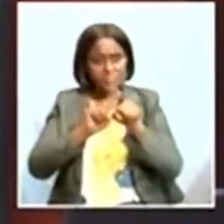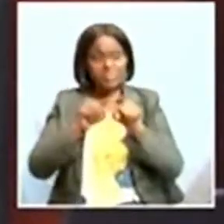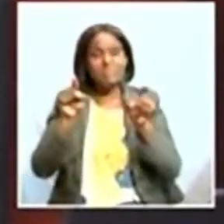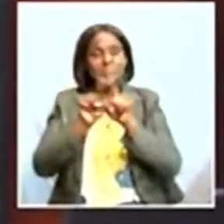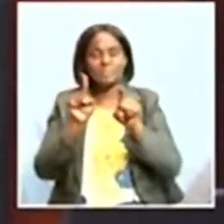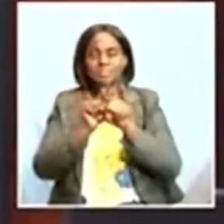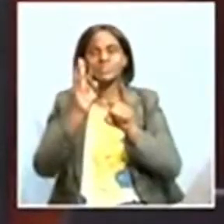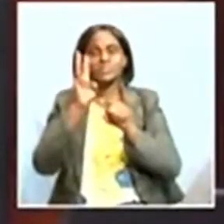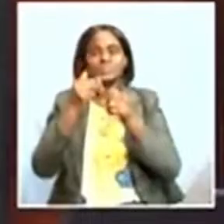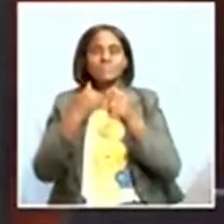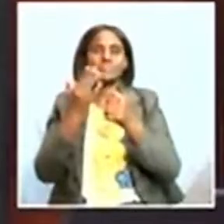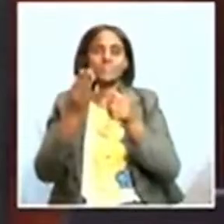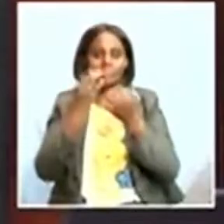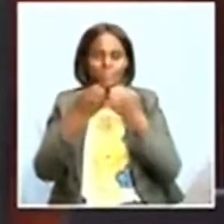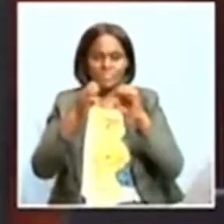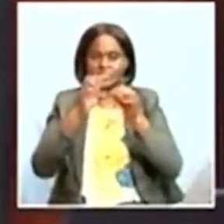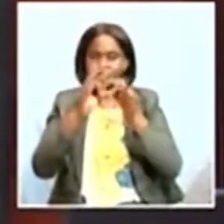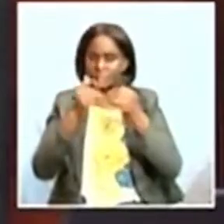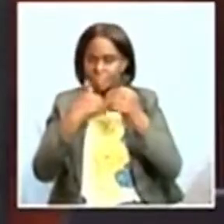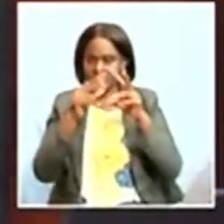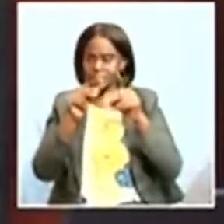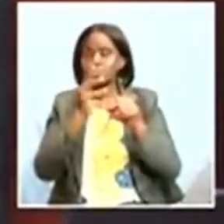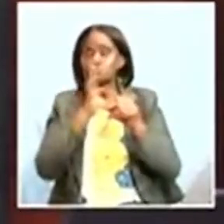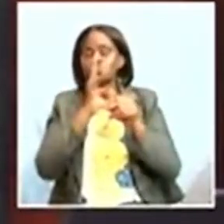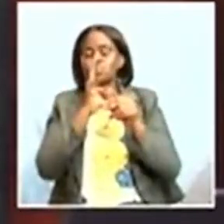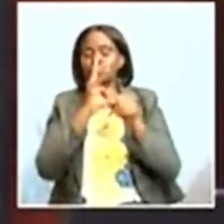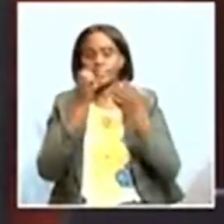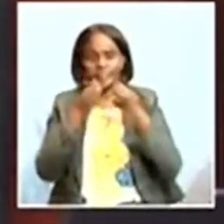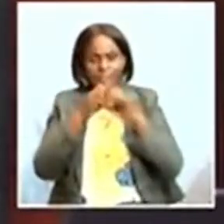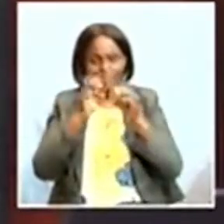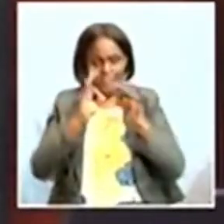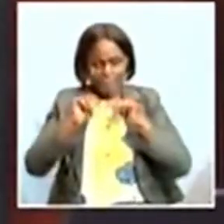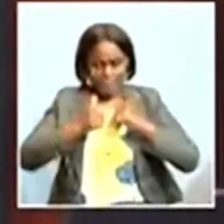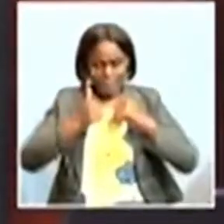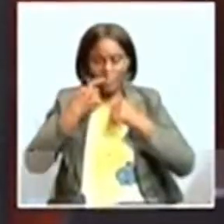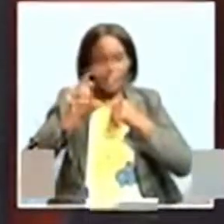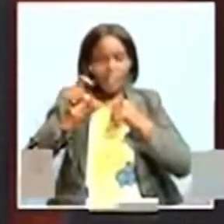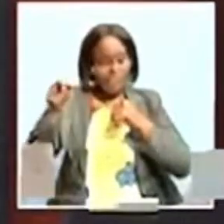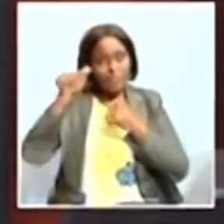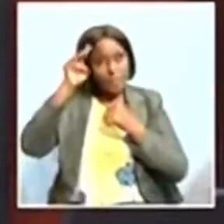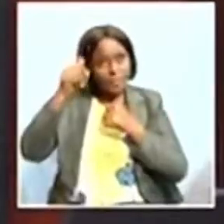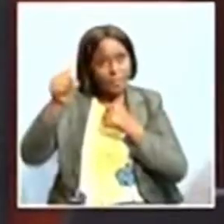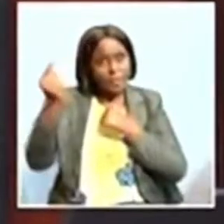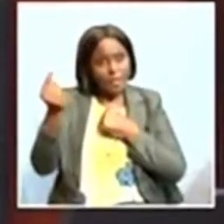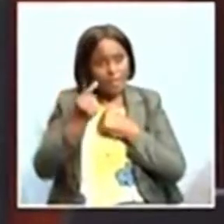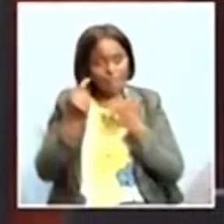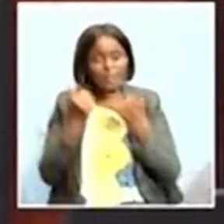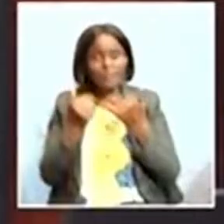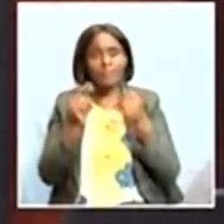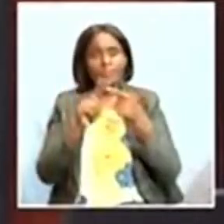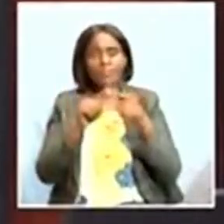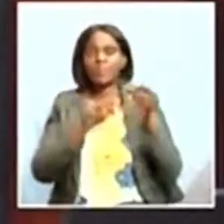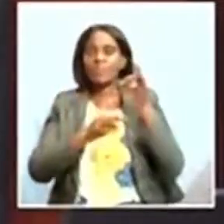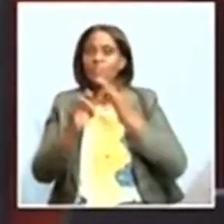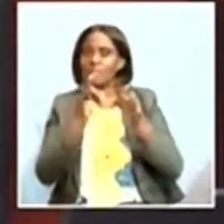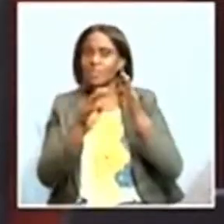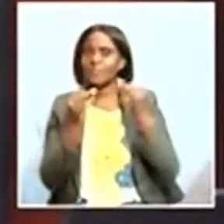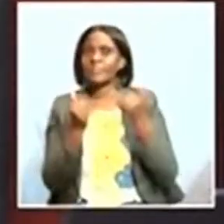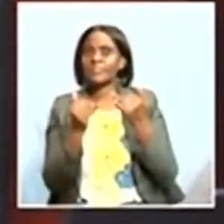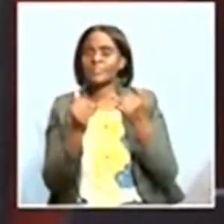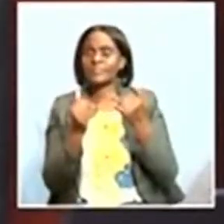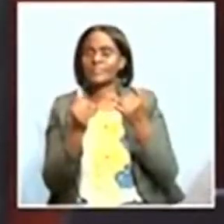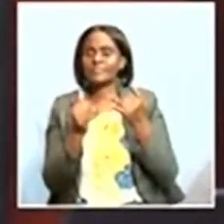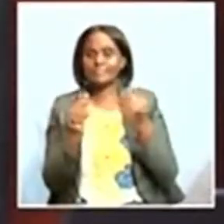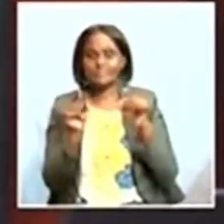same. Even if there is no water, even if we order the Honorable Minister to deliver a